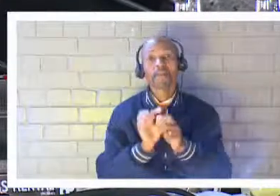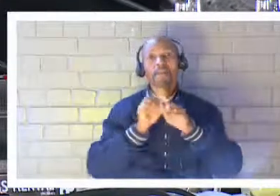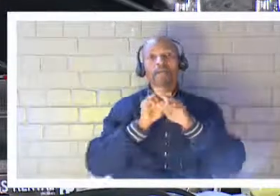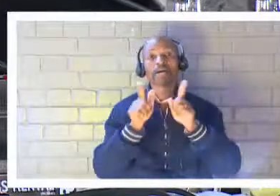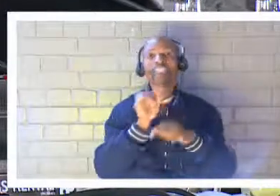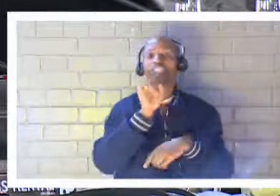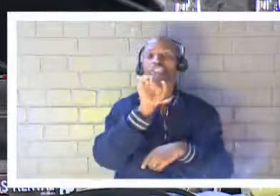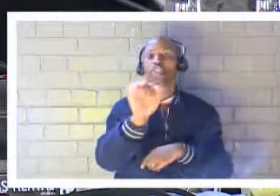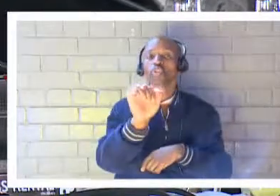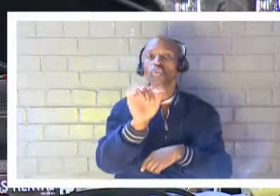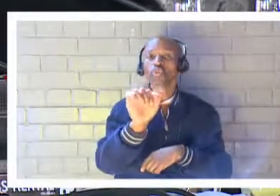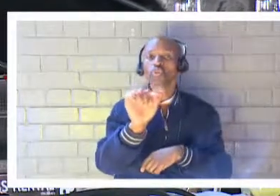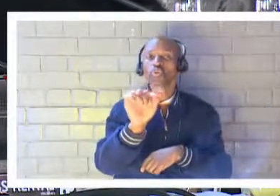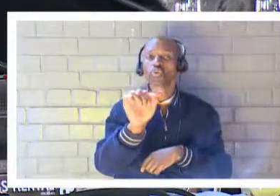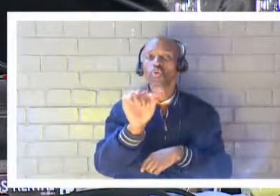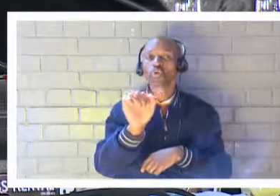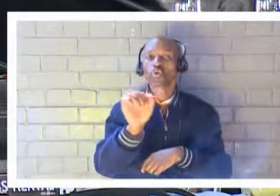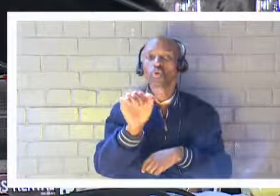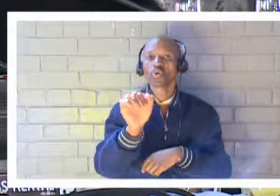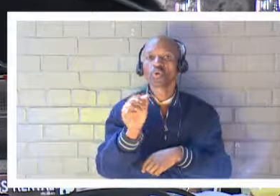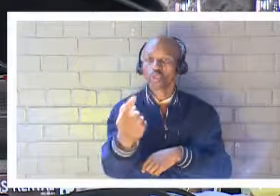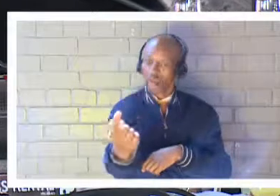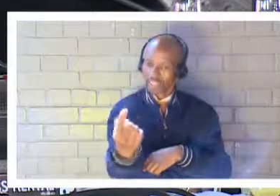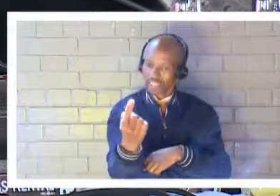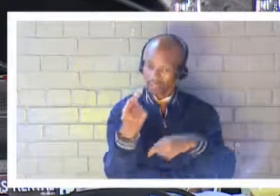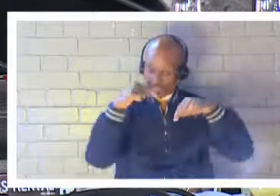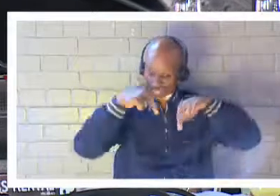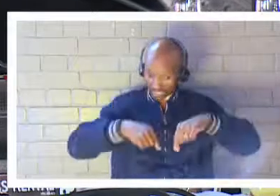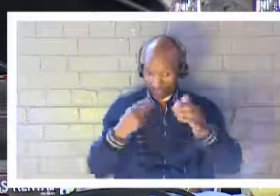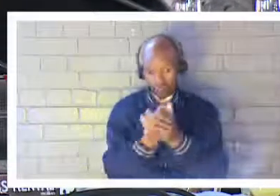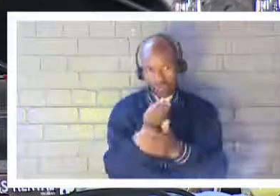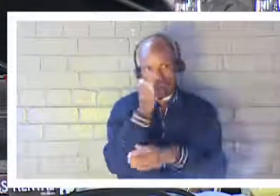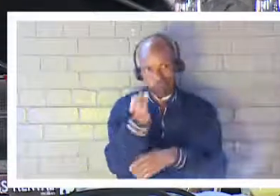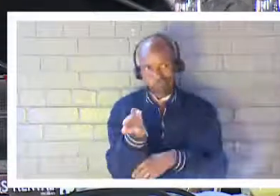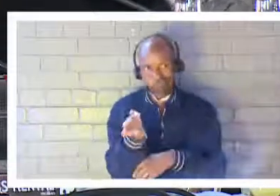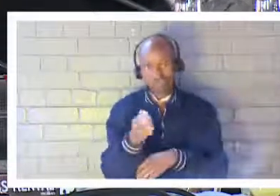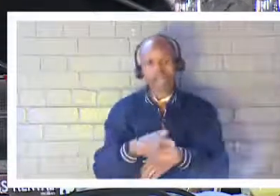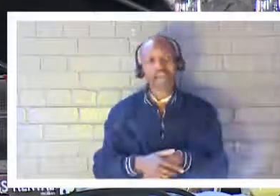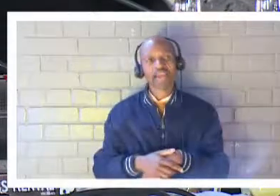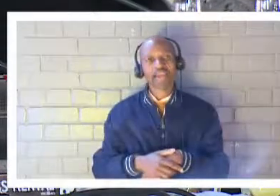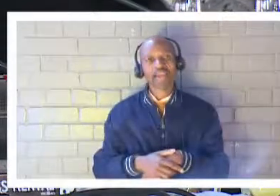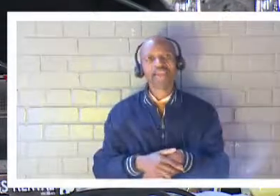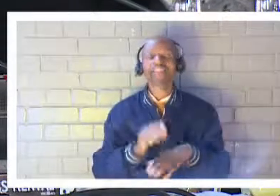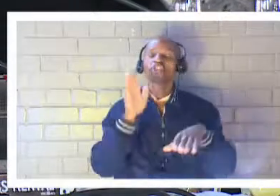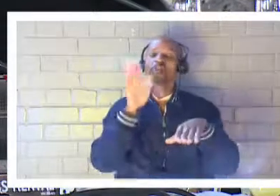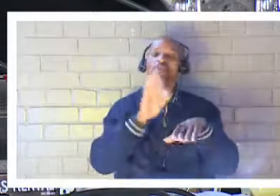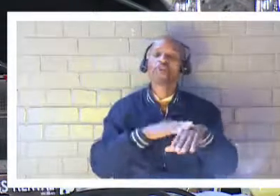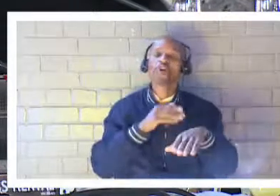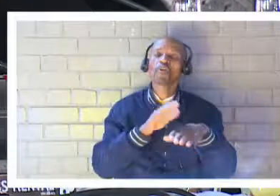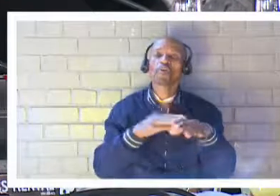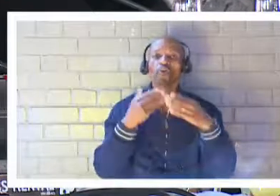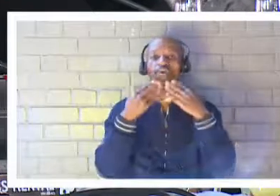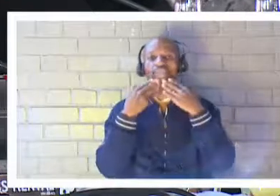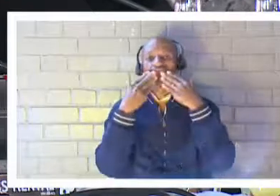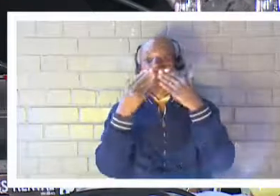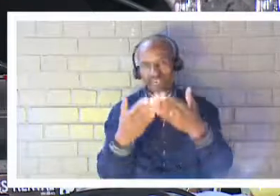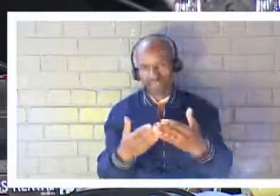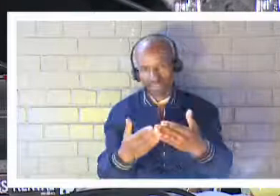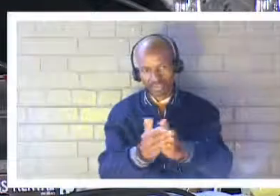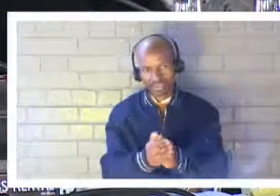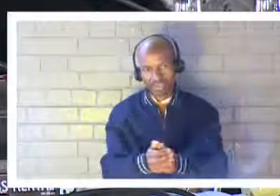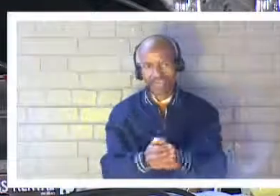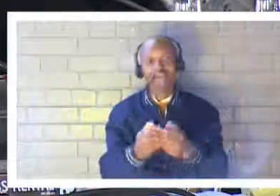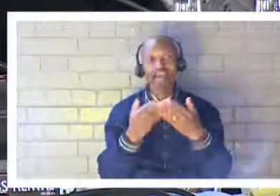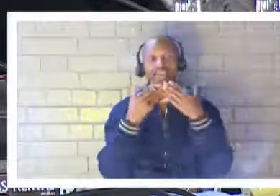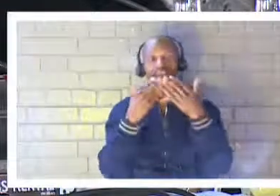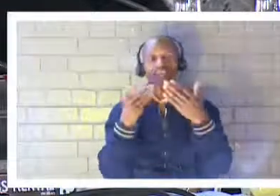but you graced this session with your presence. It's much appreciated, and I